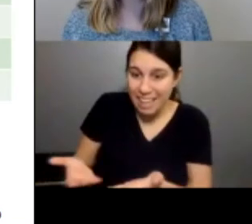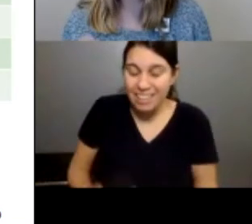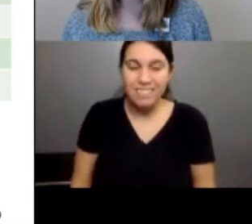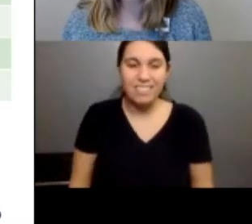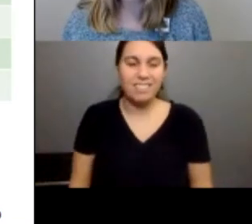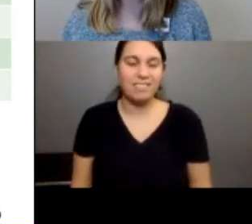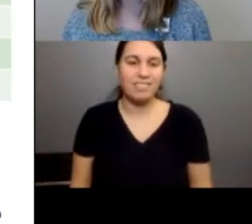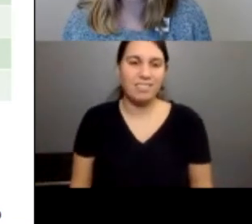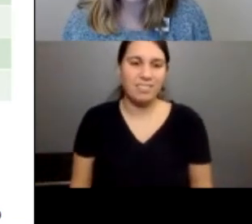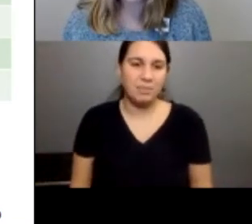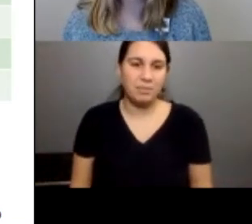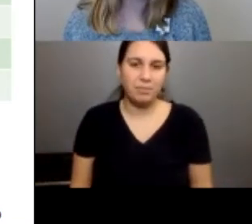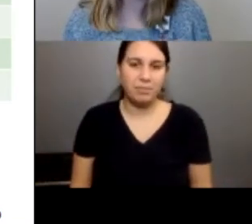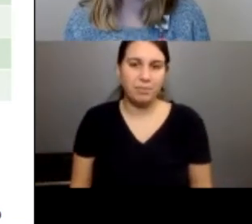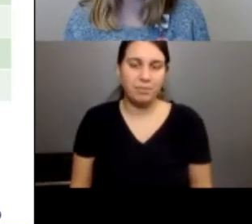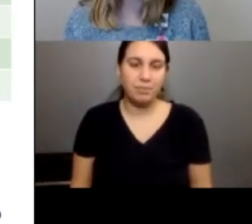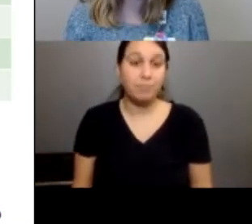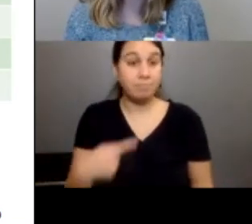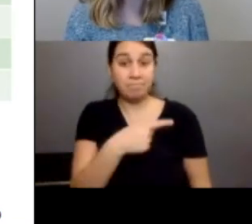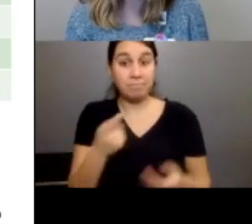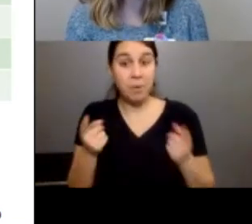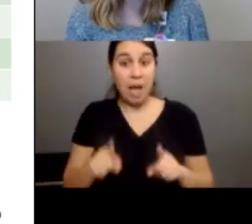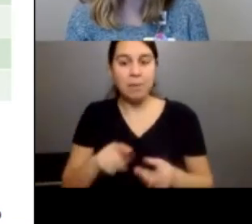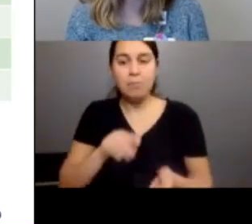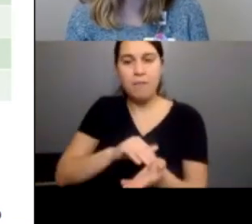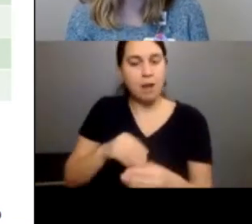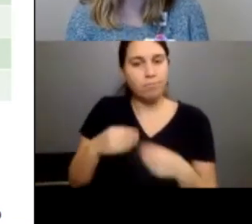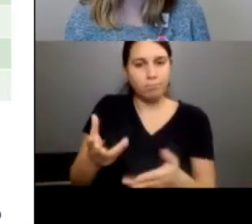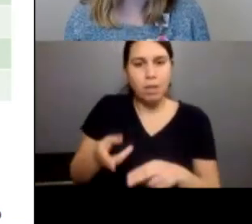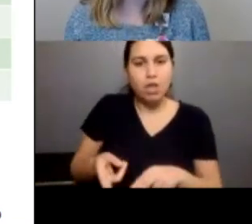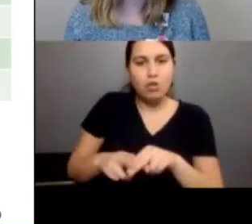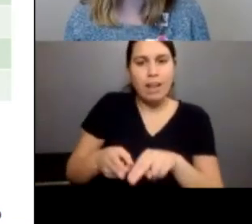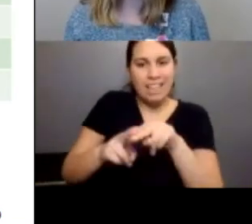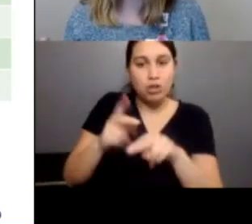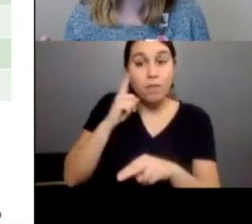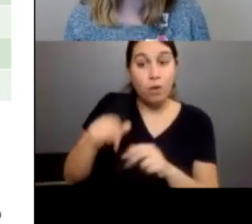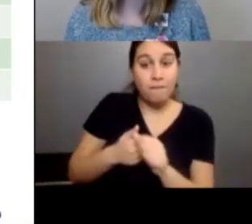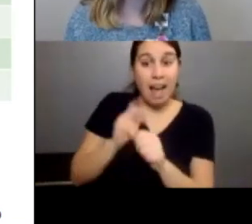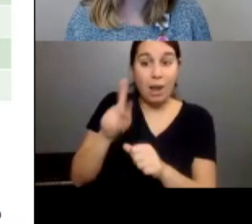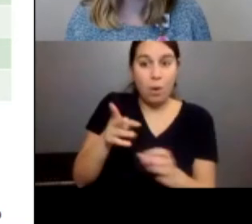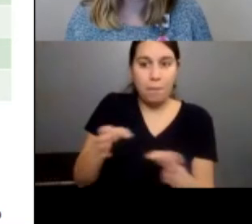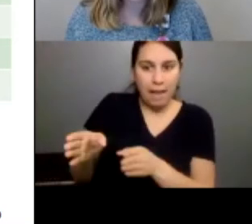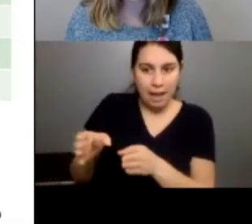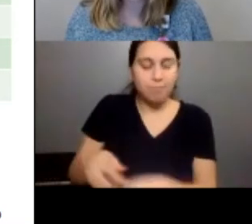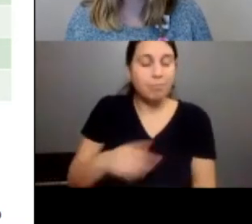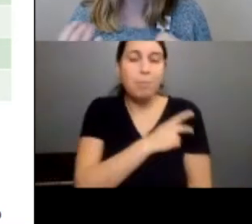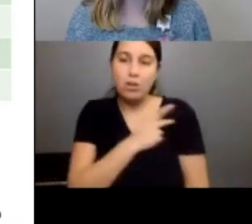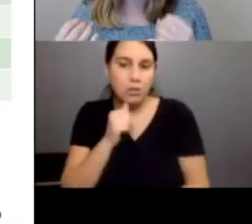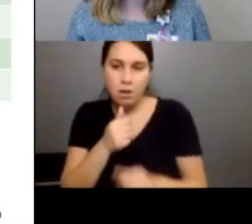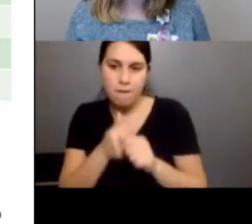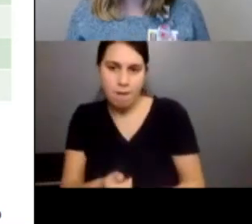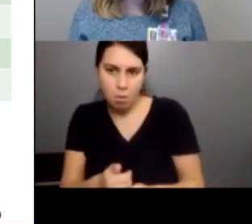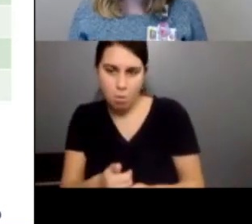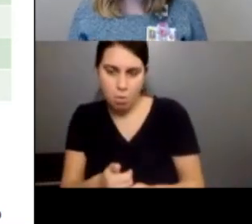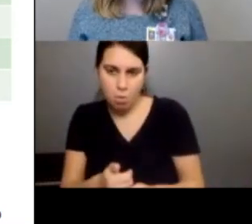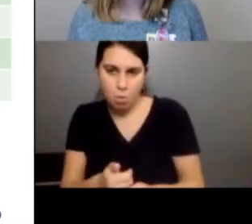So what happened here is the provider prescribed a titration and follow-up plan. The patient didn't follow the titration plan, but